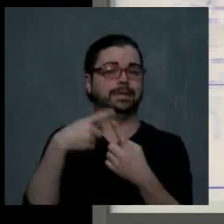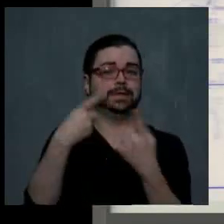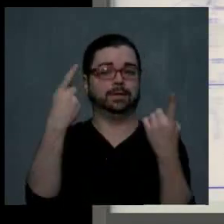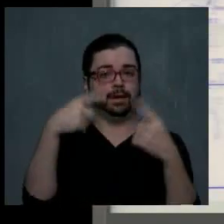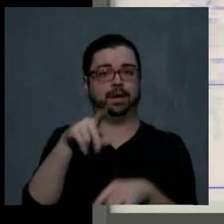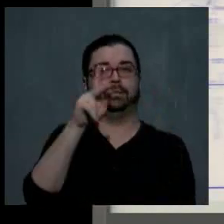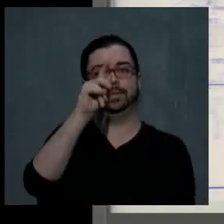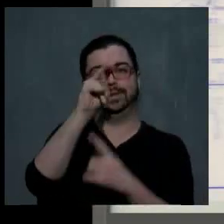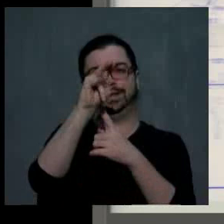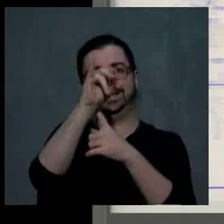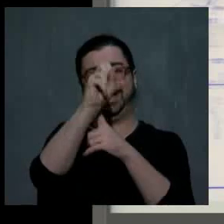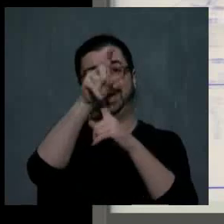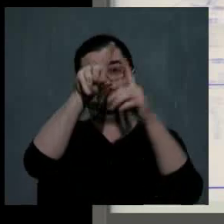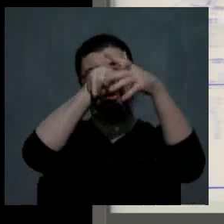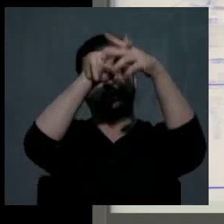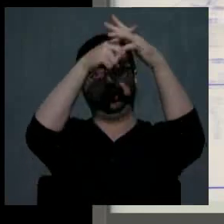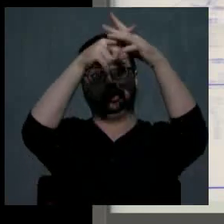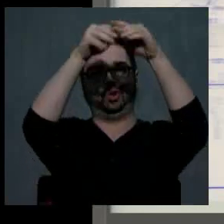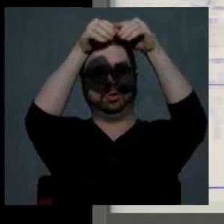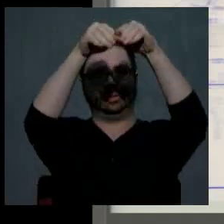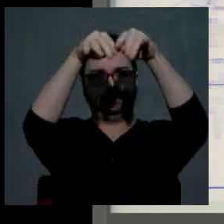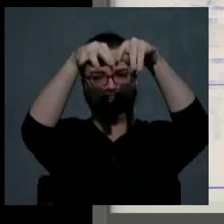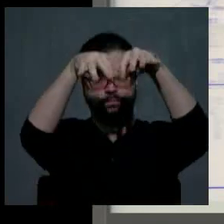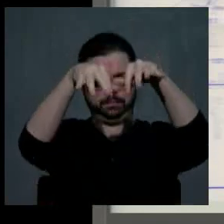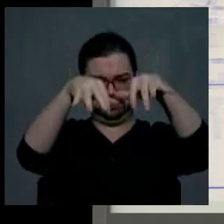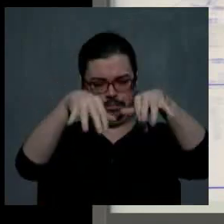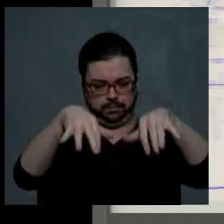down to this location.